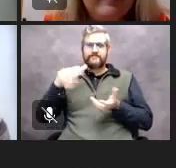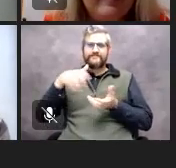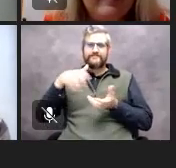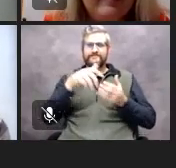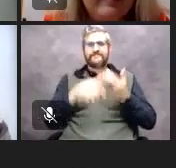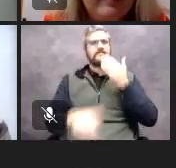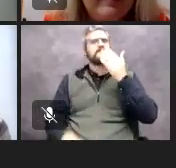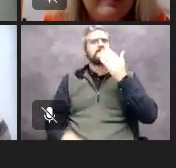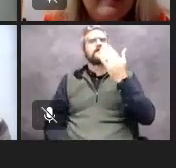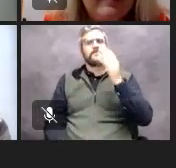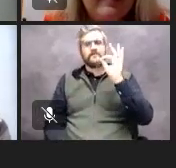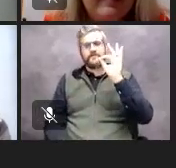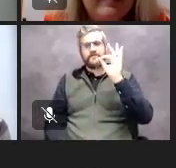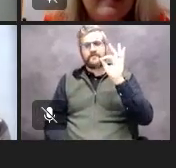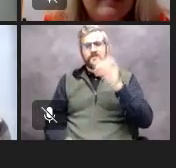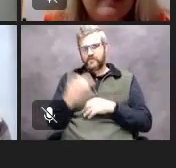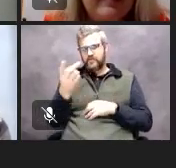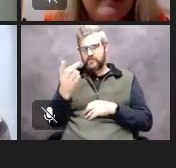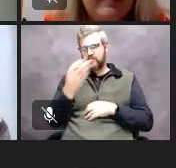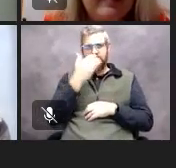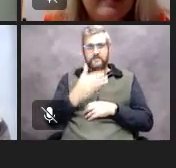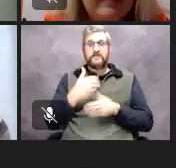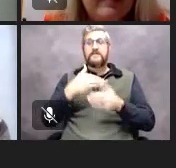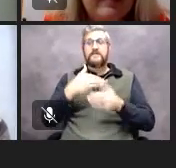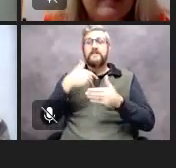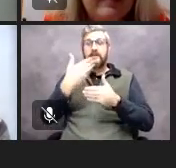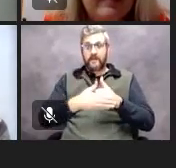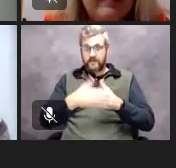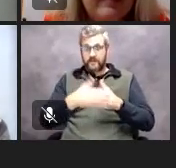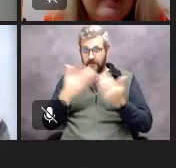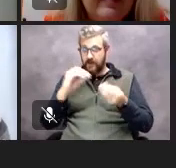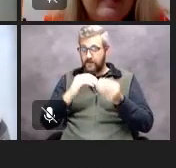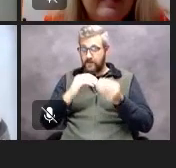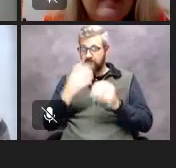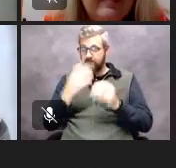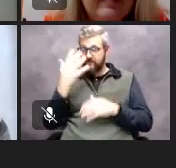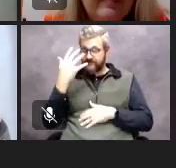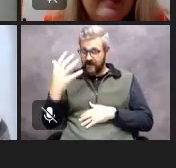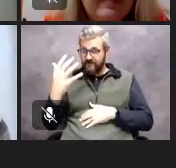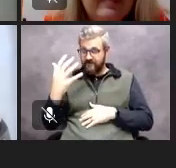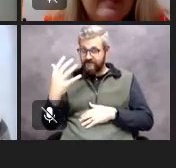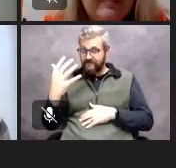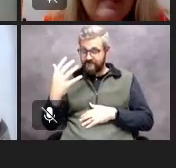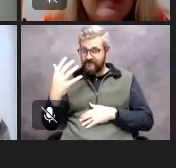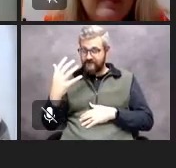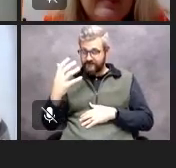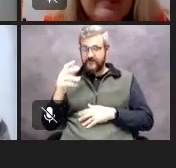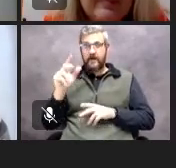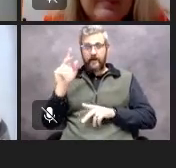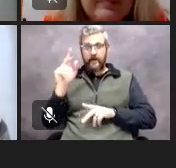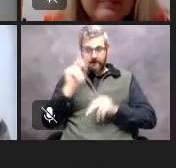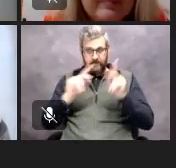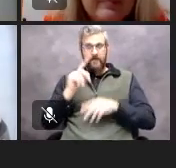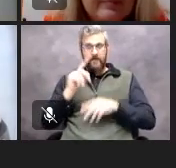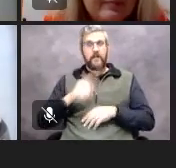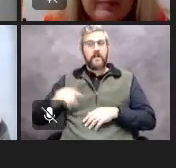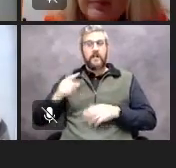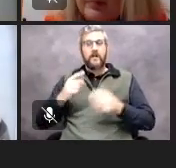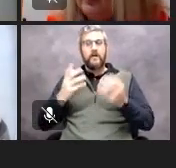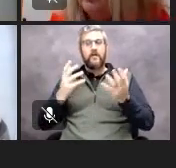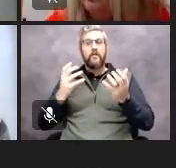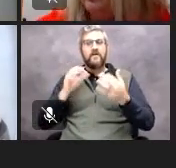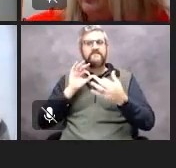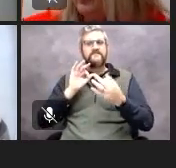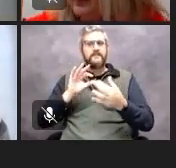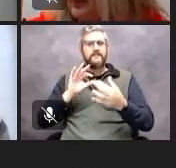Thank you, Lisa and Jenny. All right, next on our agenda is item number 5, which was something that people wanted, was the